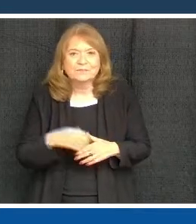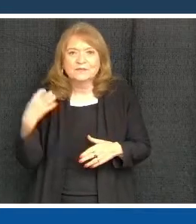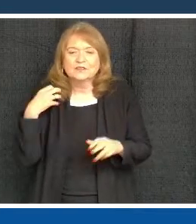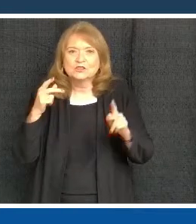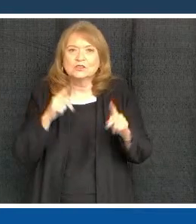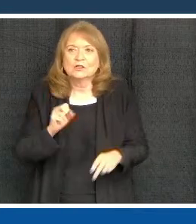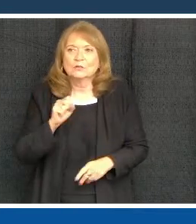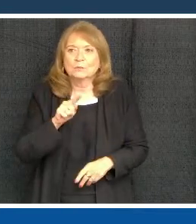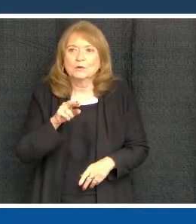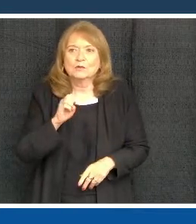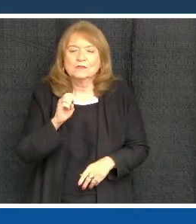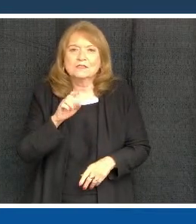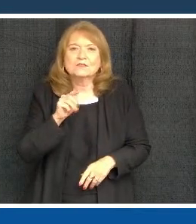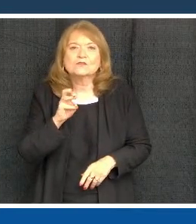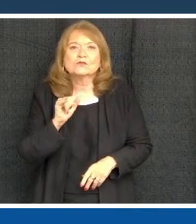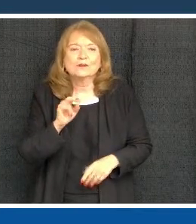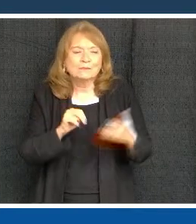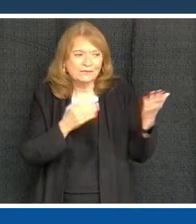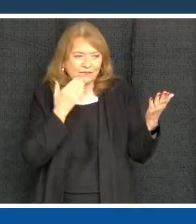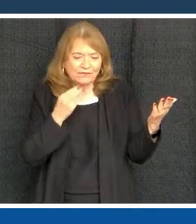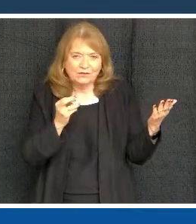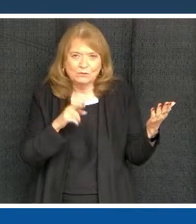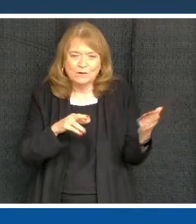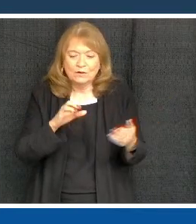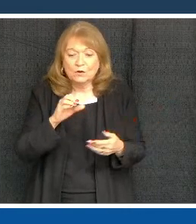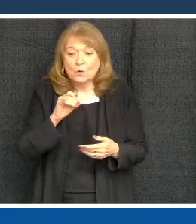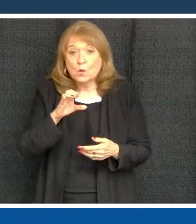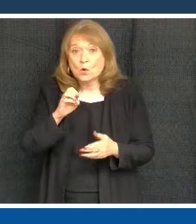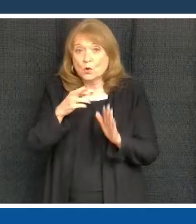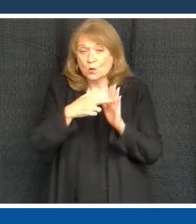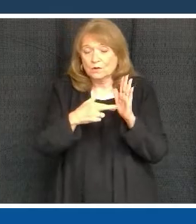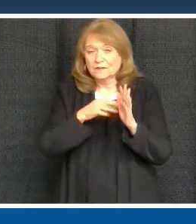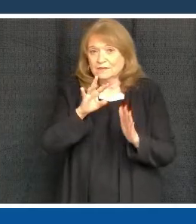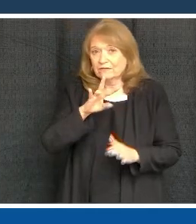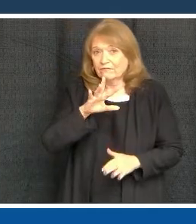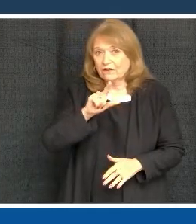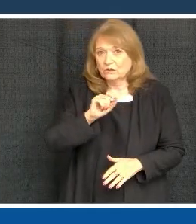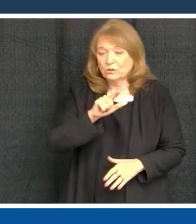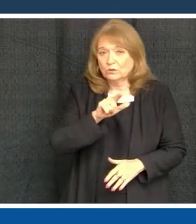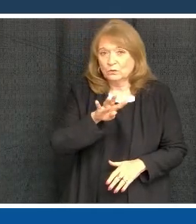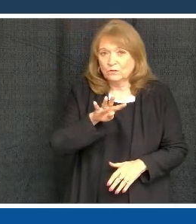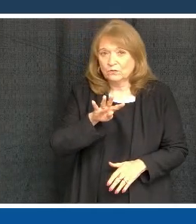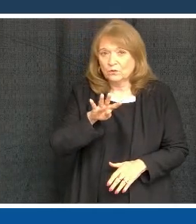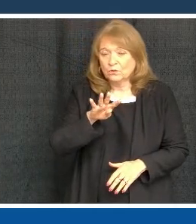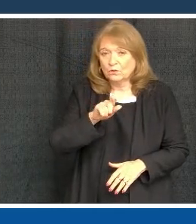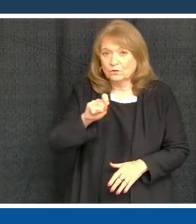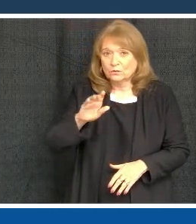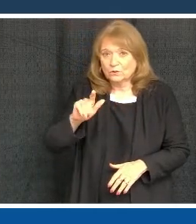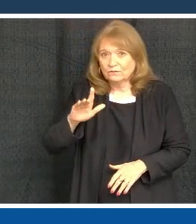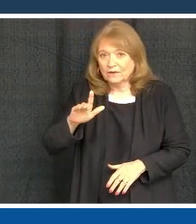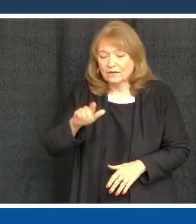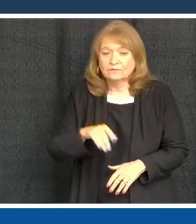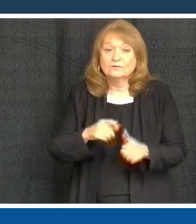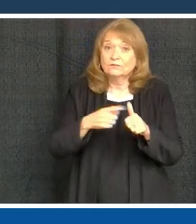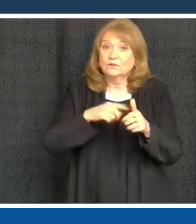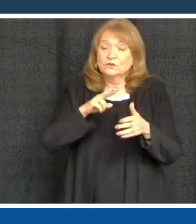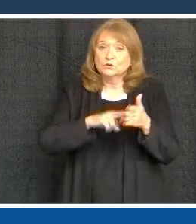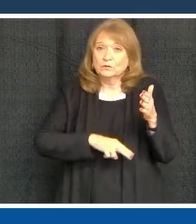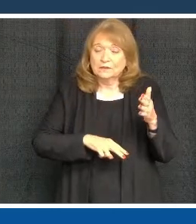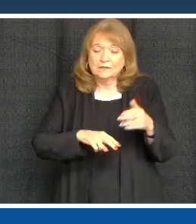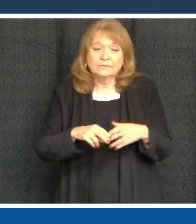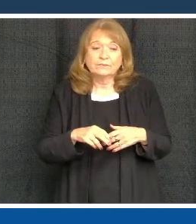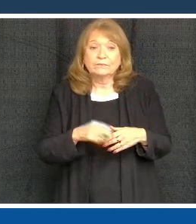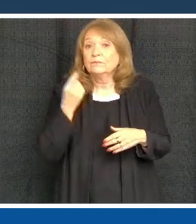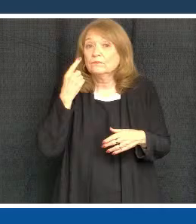you're recognized. Thank you, Mayor. Ordinance 75, 2024, 25, and first reading, an